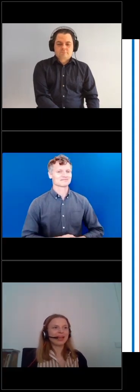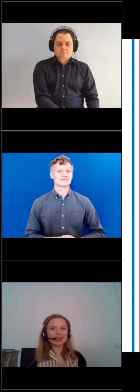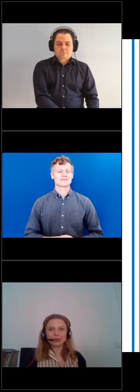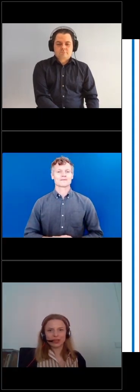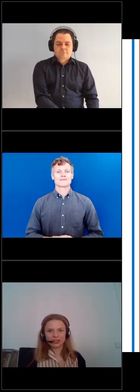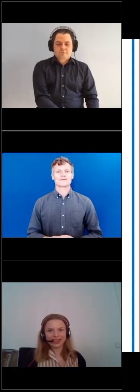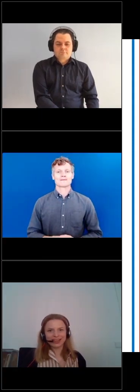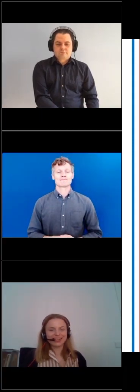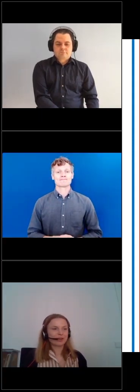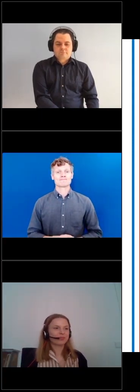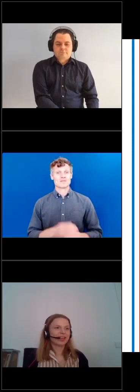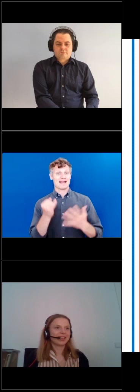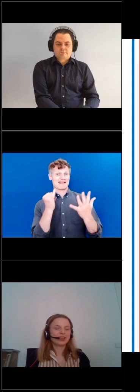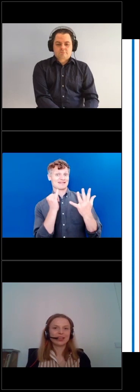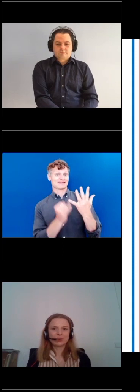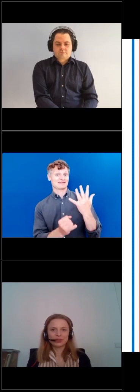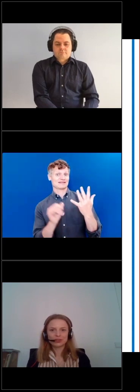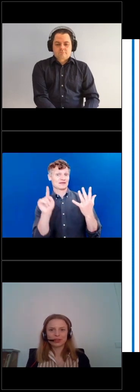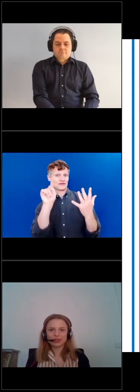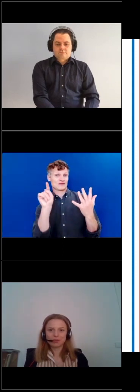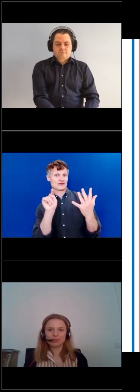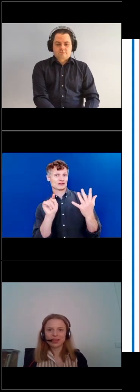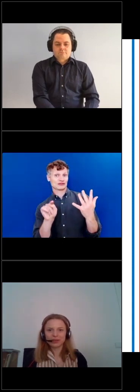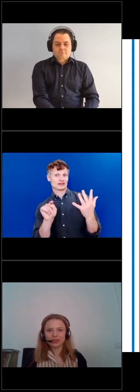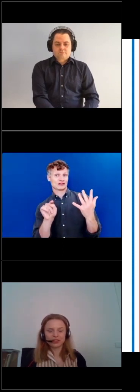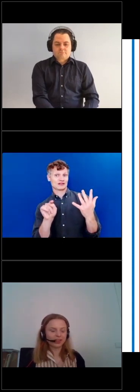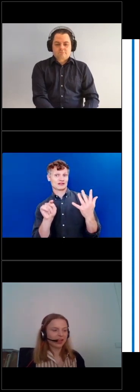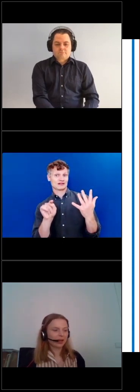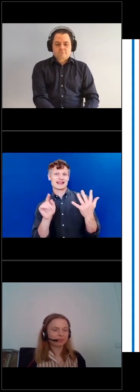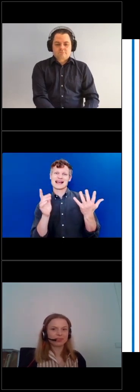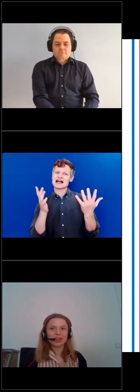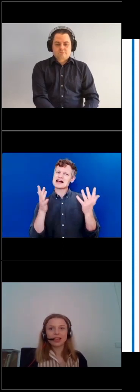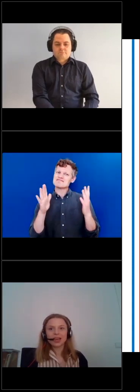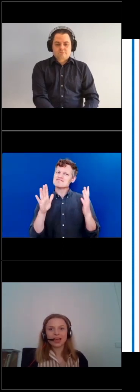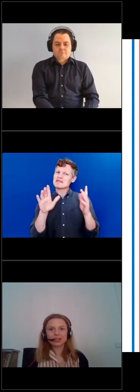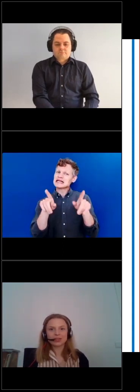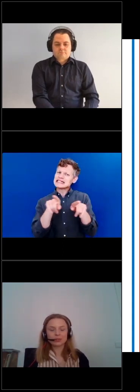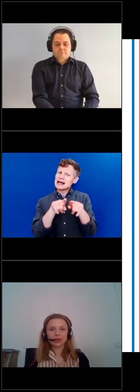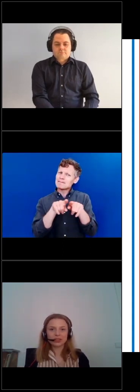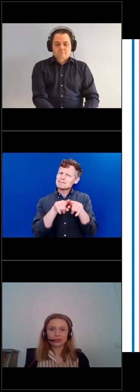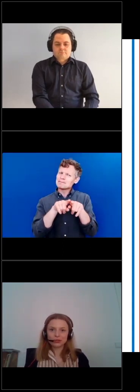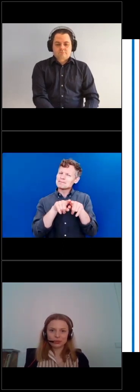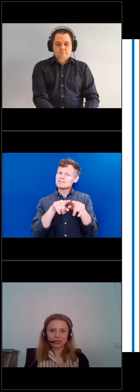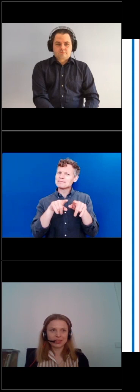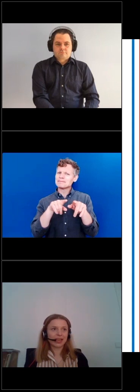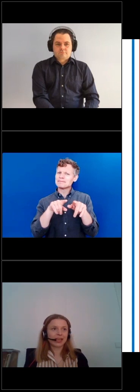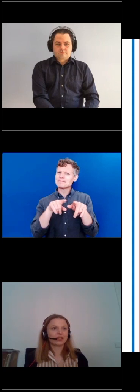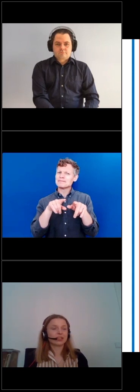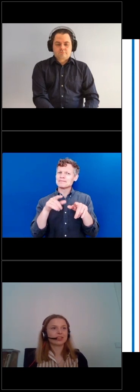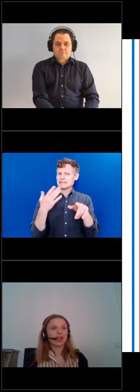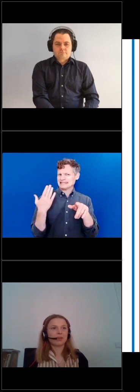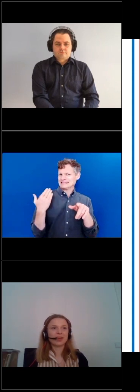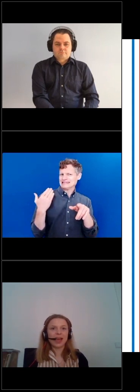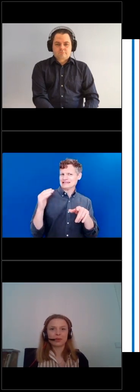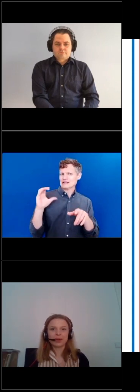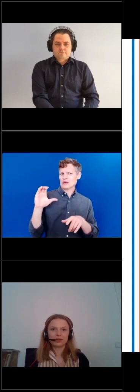So my last question, and that actually goes into the same direction as what Tutu was saying